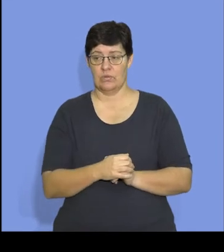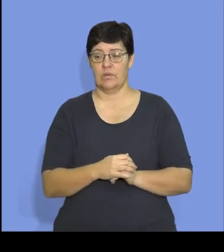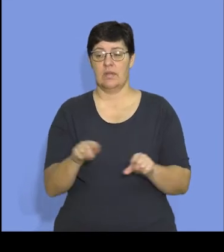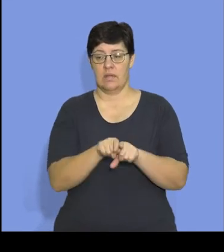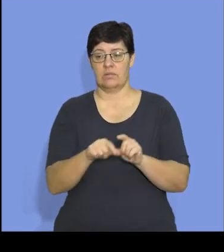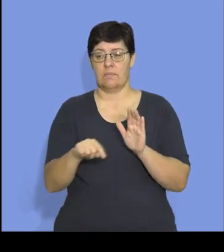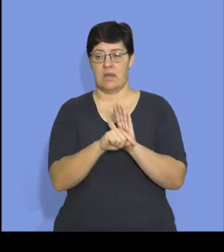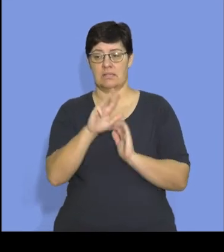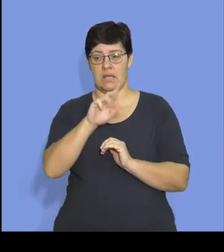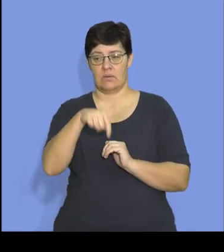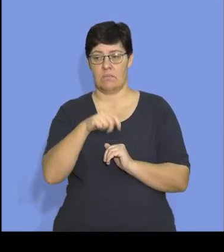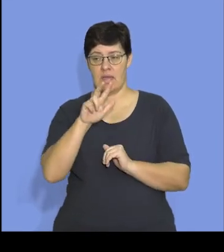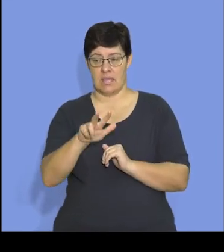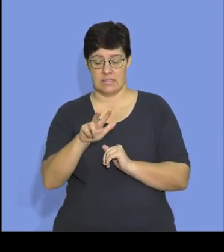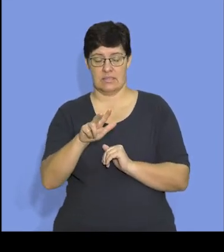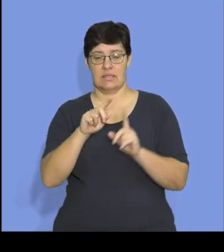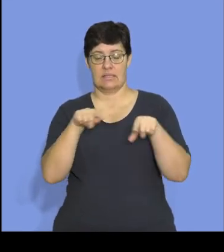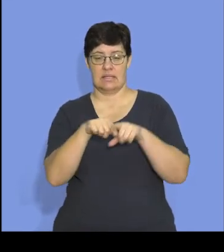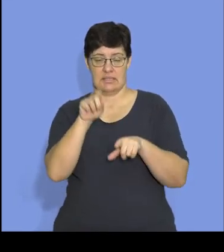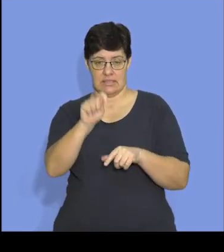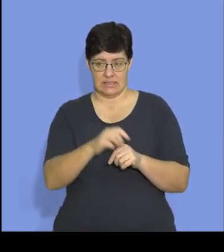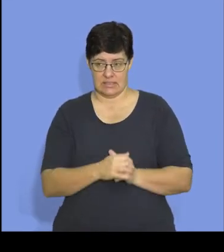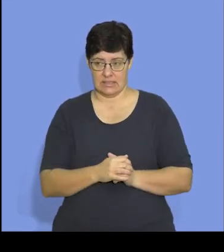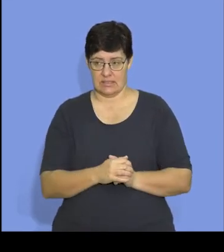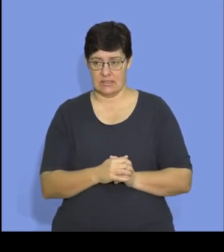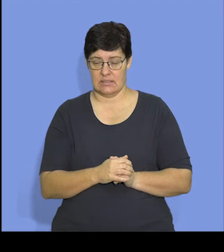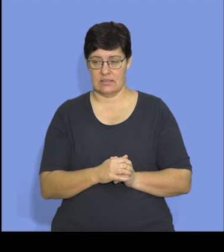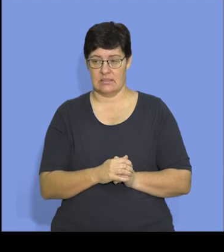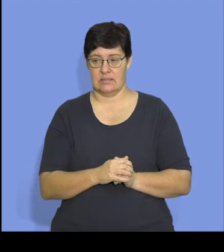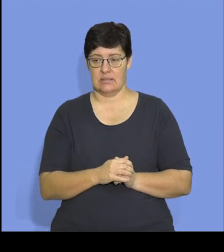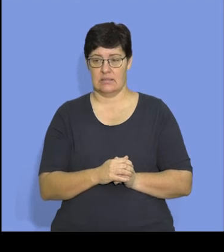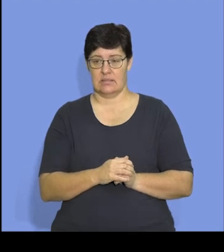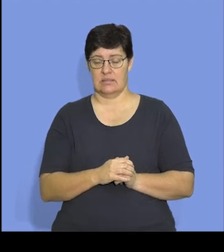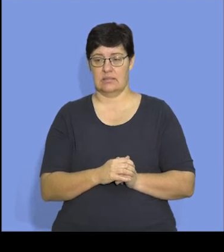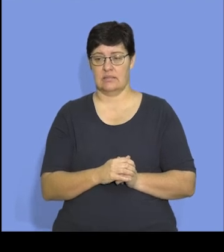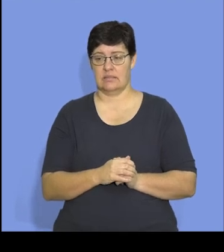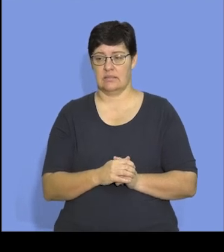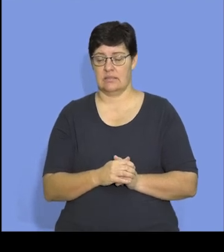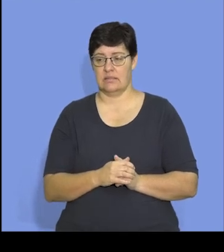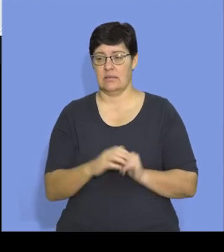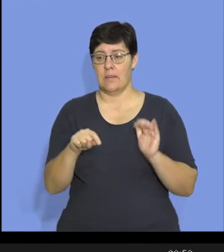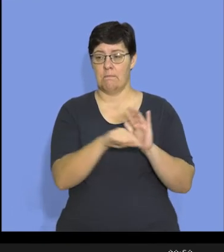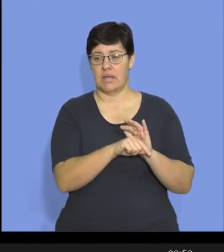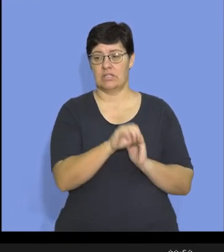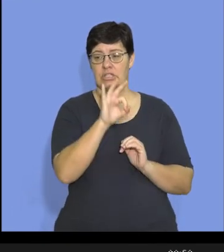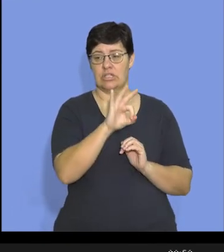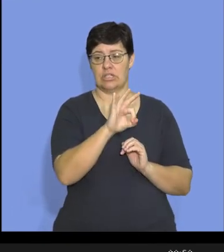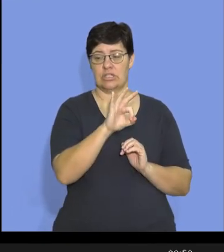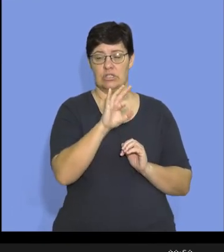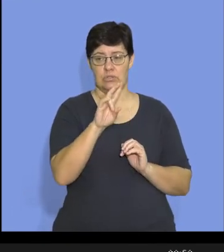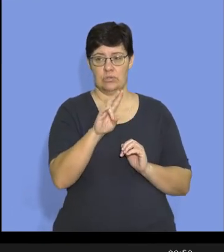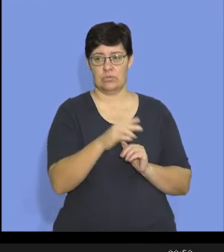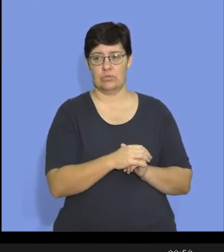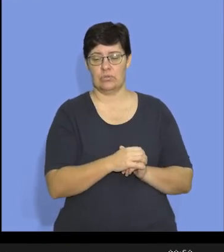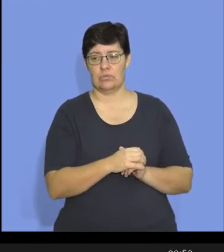minus 9,8 delta t. So now I'm going to have to go minus 32 divided by minus 9,8, which